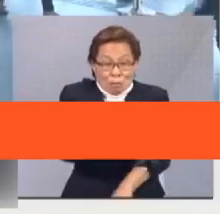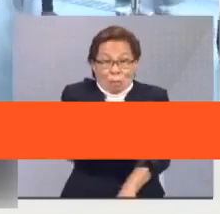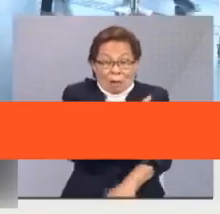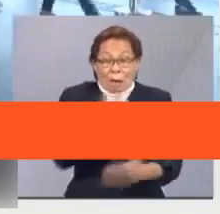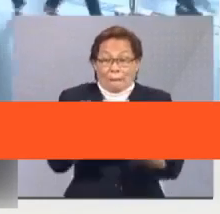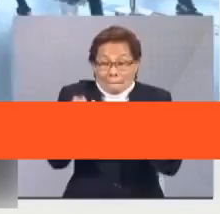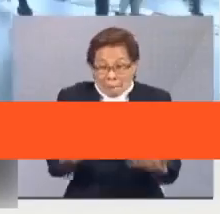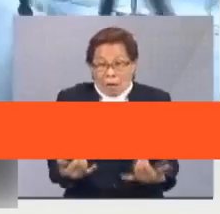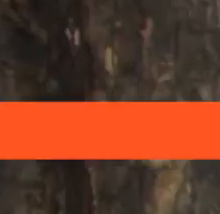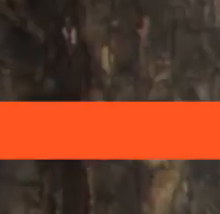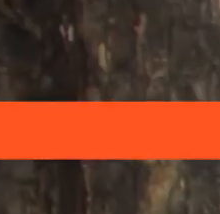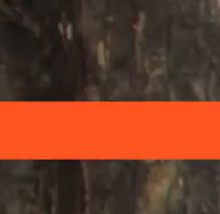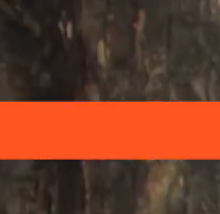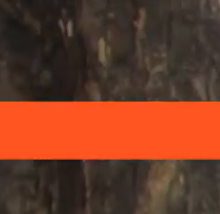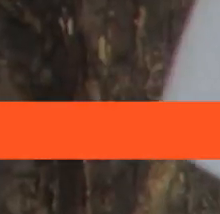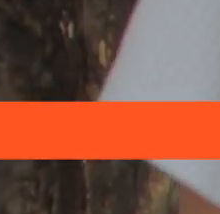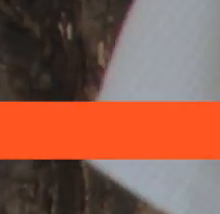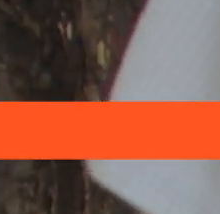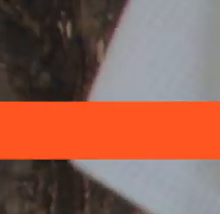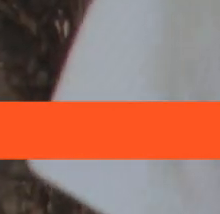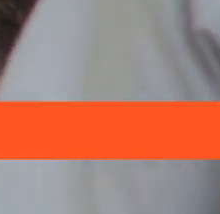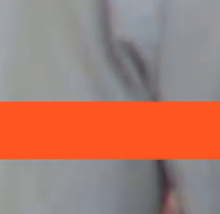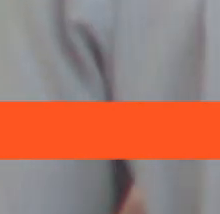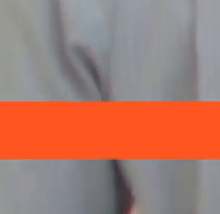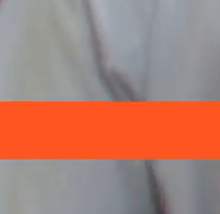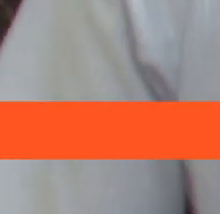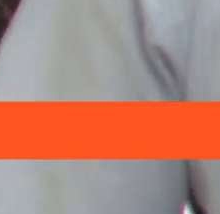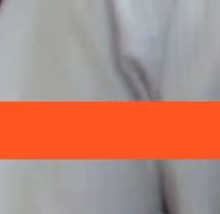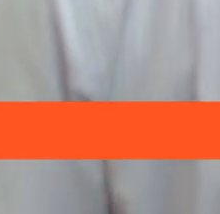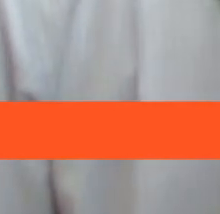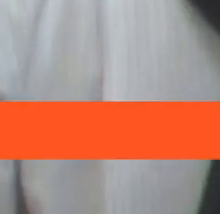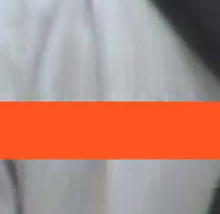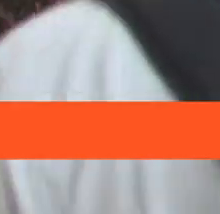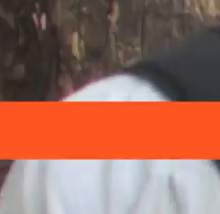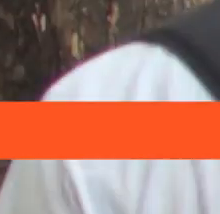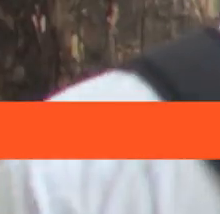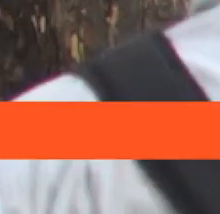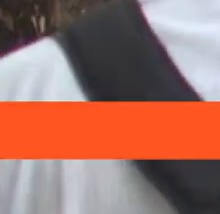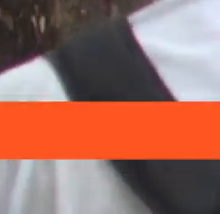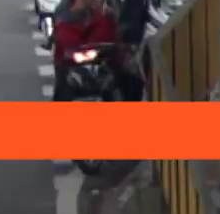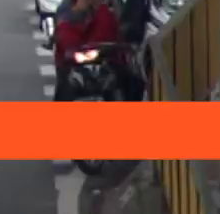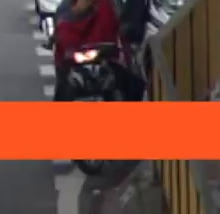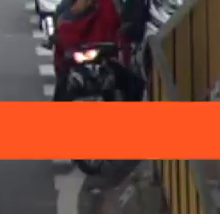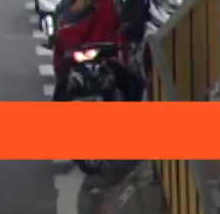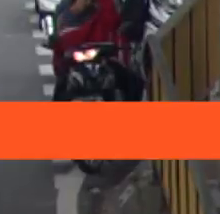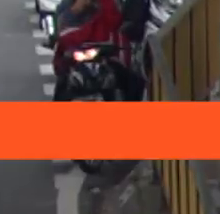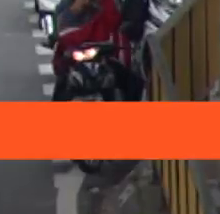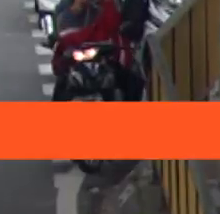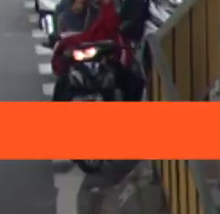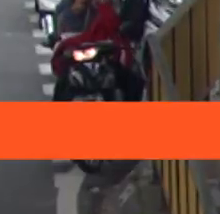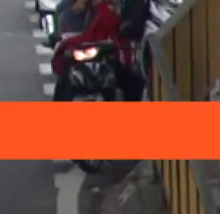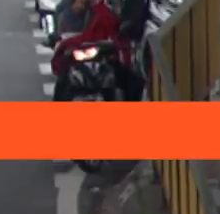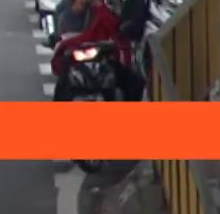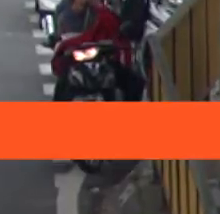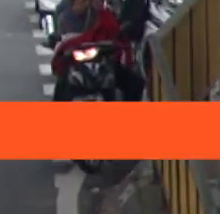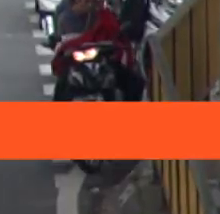this afternoon, Muhyiddin added that these measures were vital as Malaysia and the rest of the world are experiencing unprecedented economic contraction, and he expected